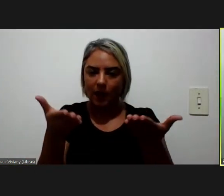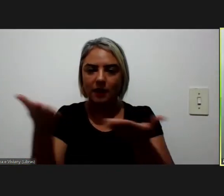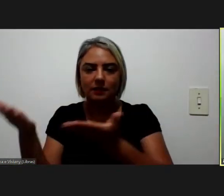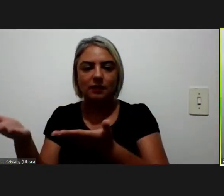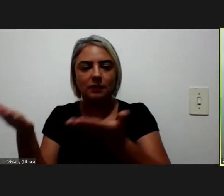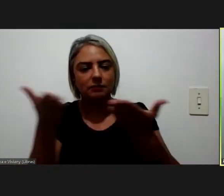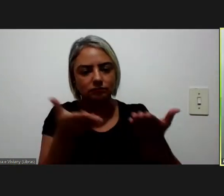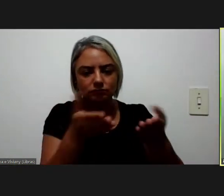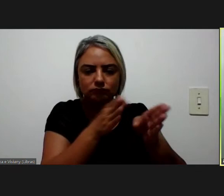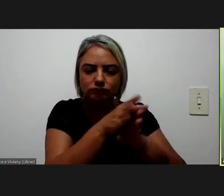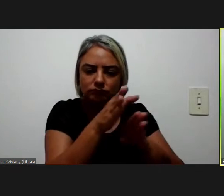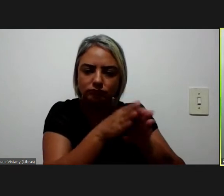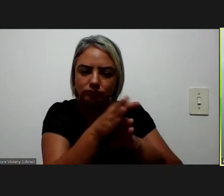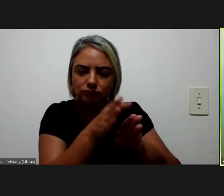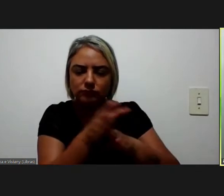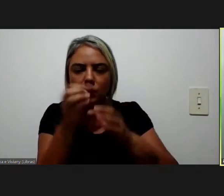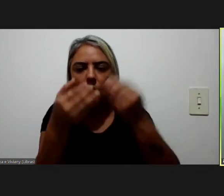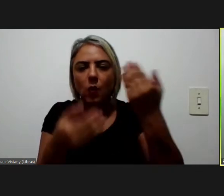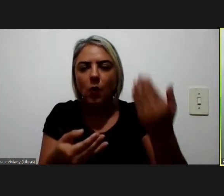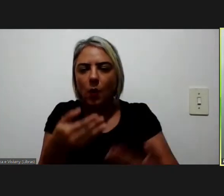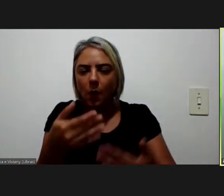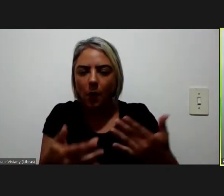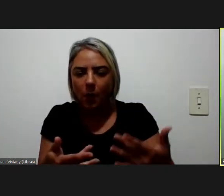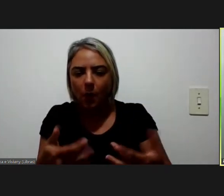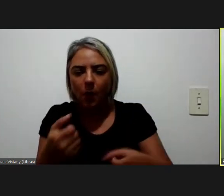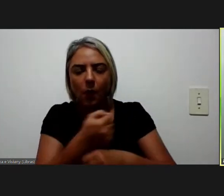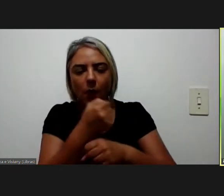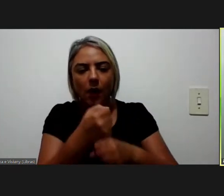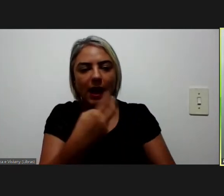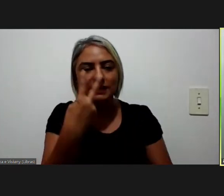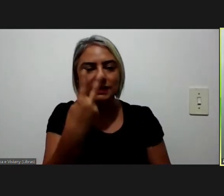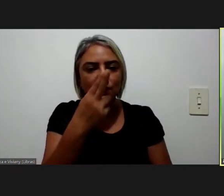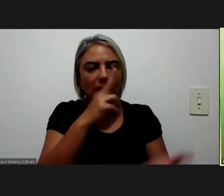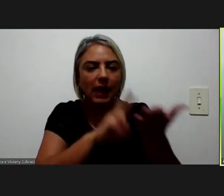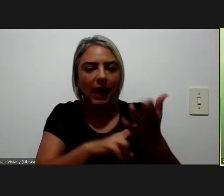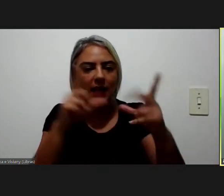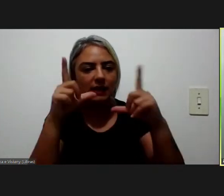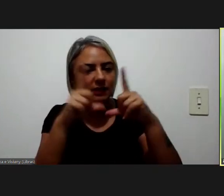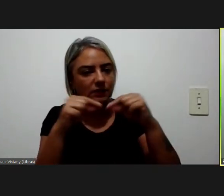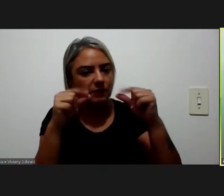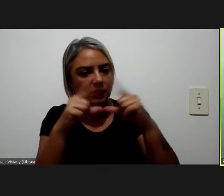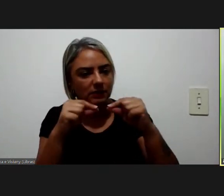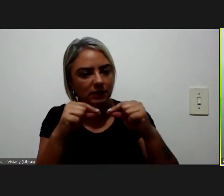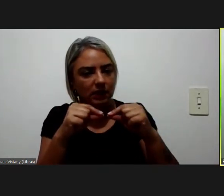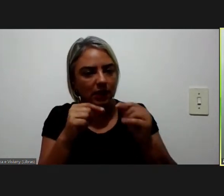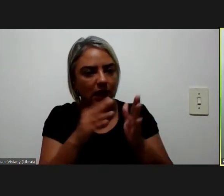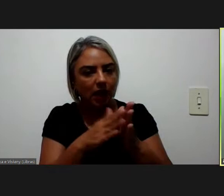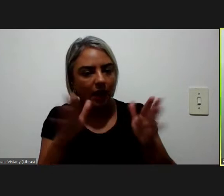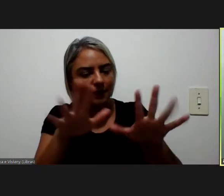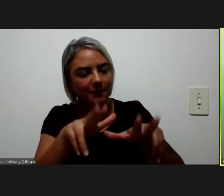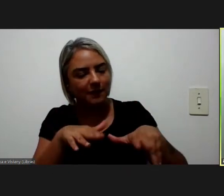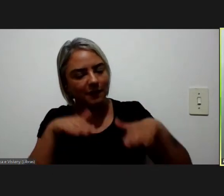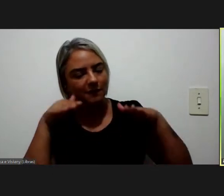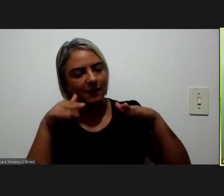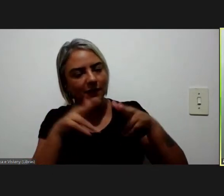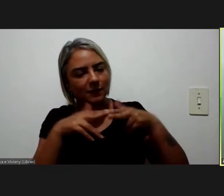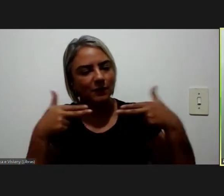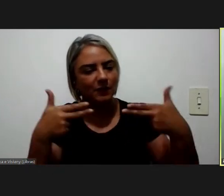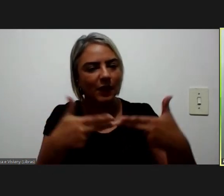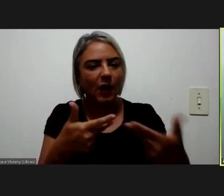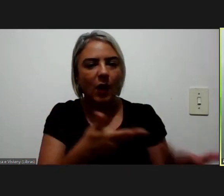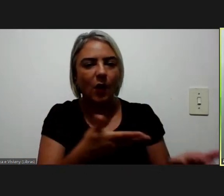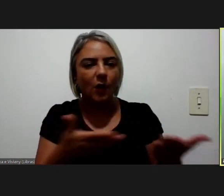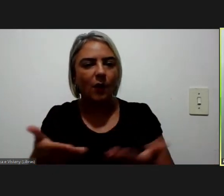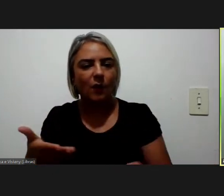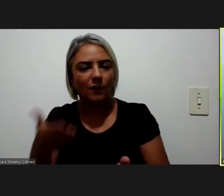of the seminary. And now to bring orientation about the making and the building of the second